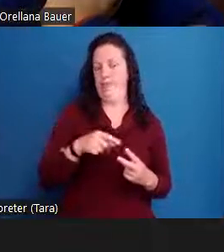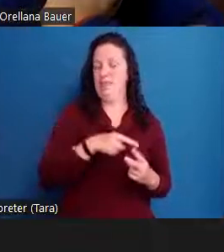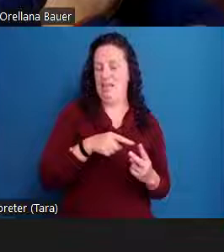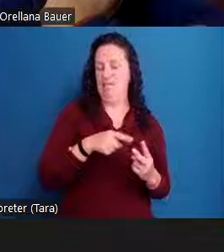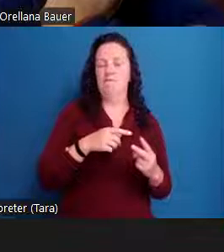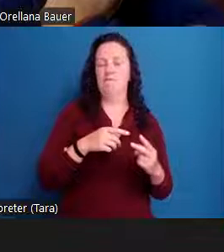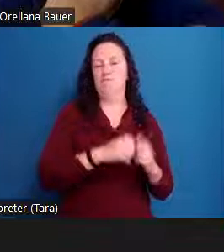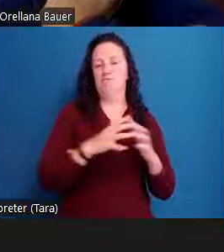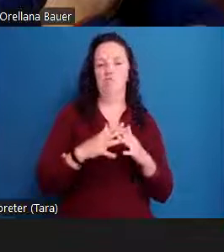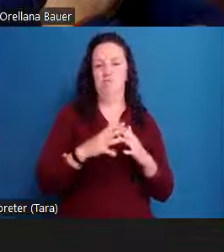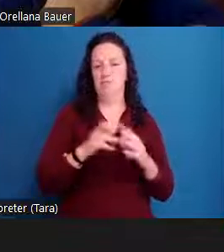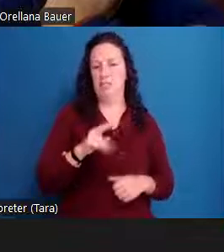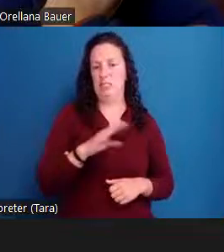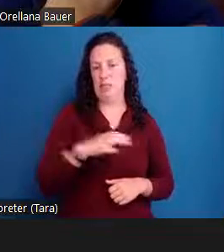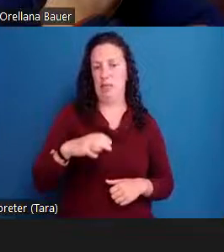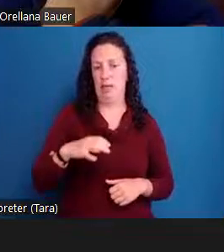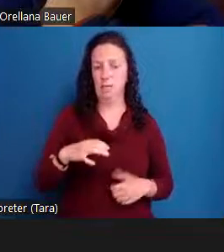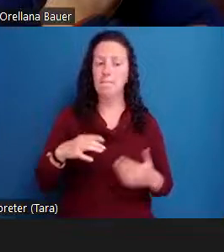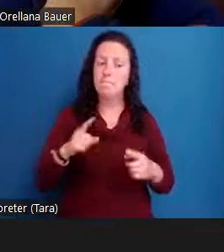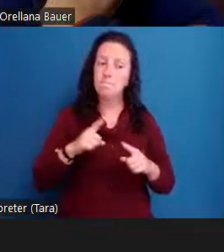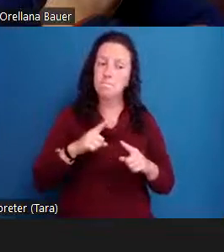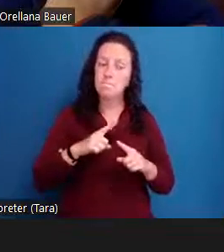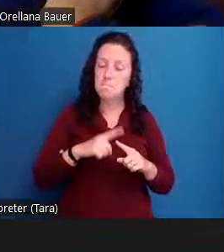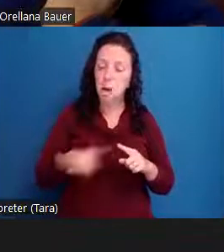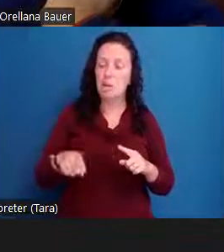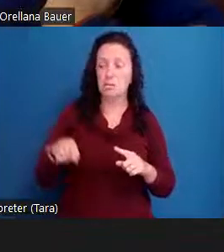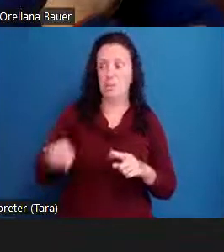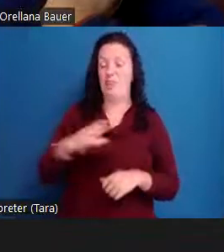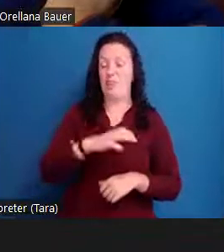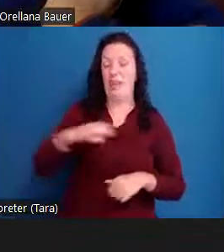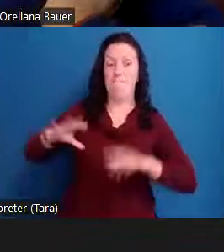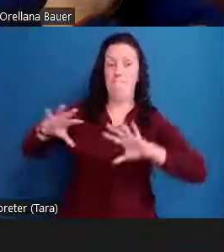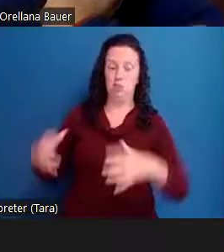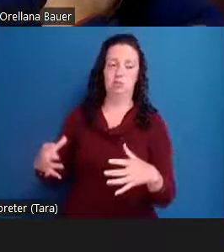But the full commission does have that power. And